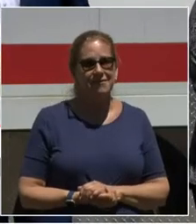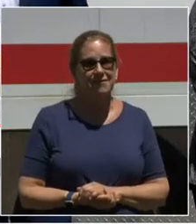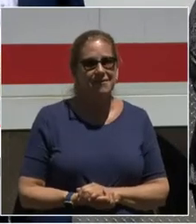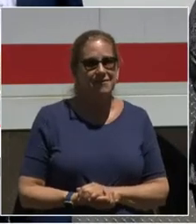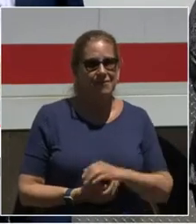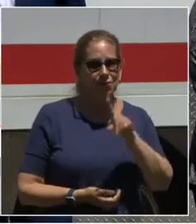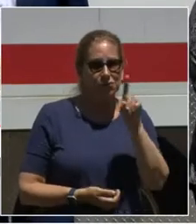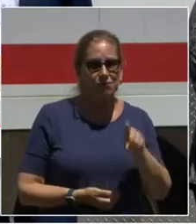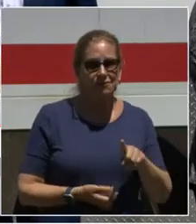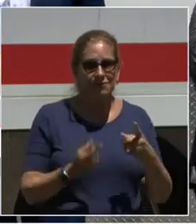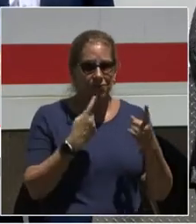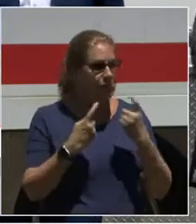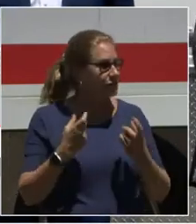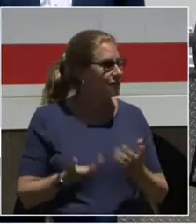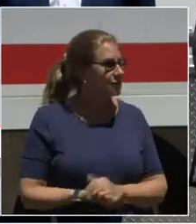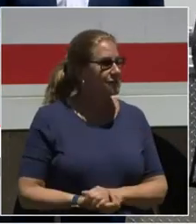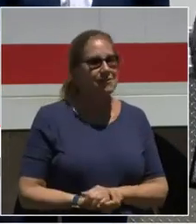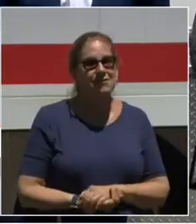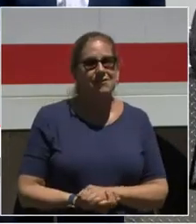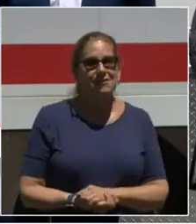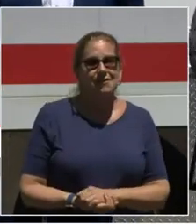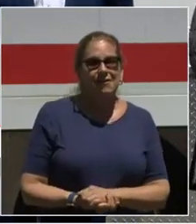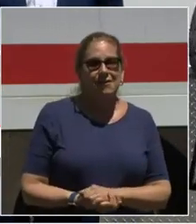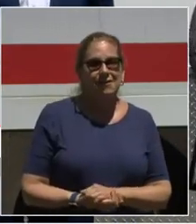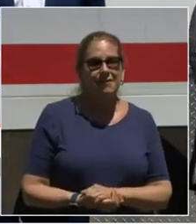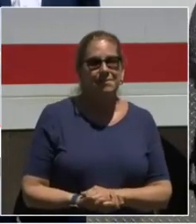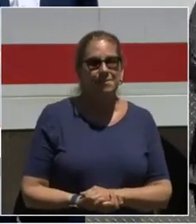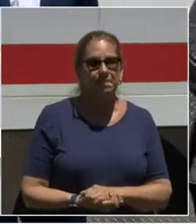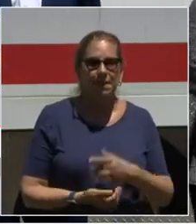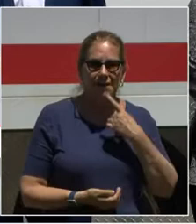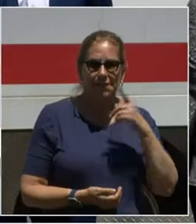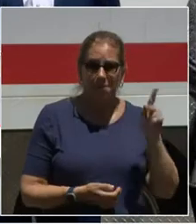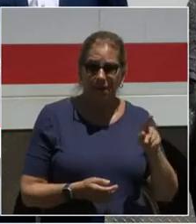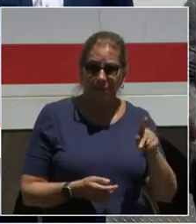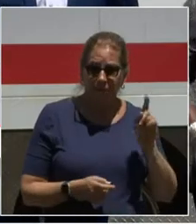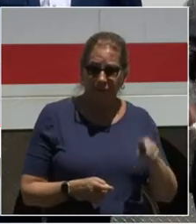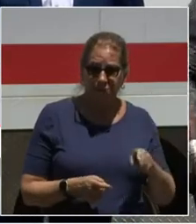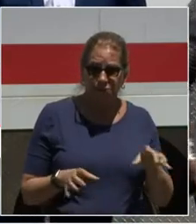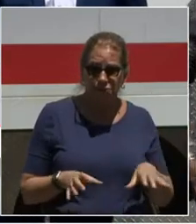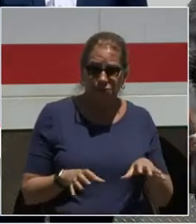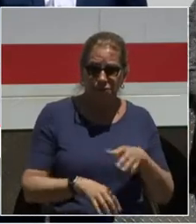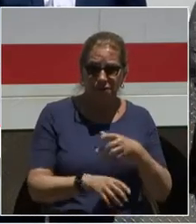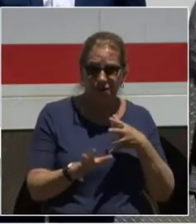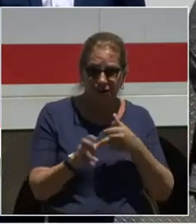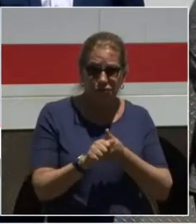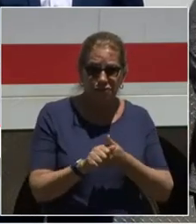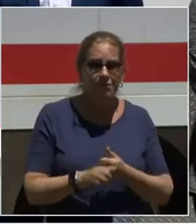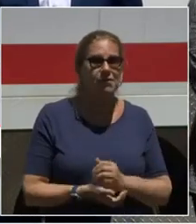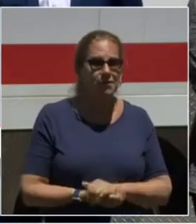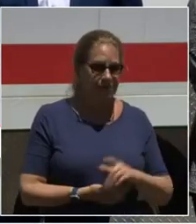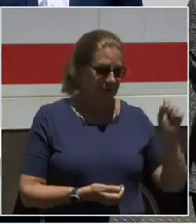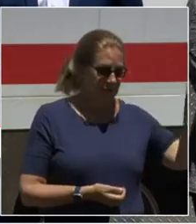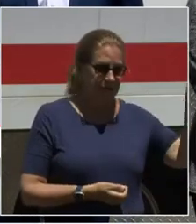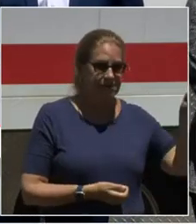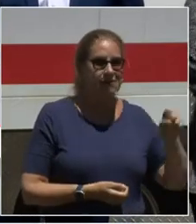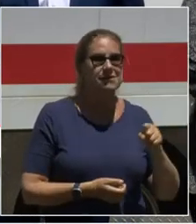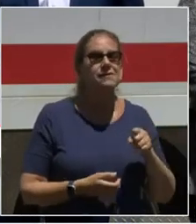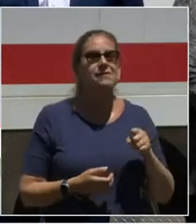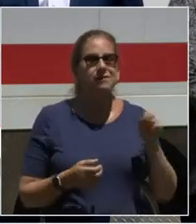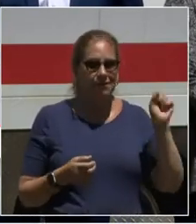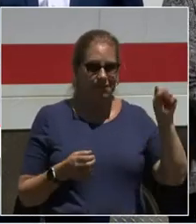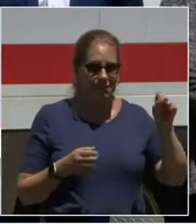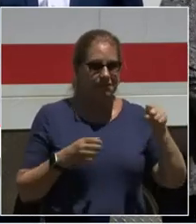It sounded like that people needed to catch up Yes. because there's been so much focus on COVID. Is that the case?